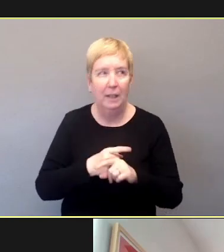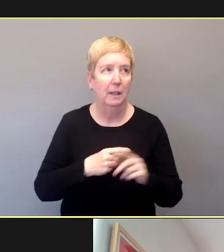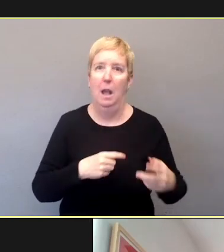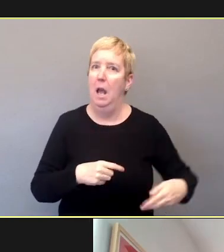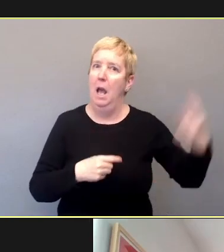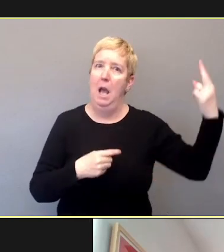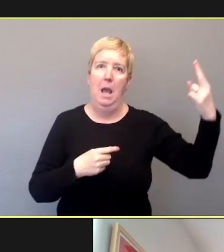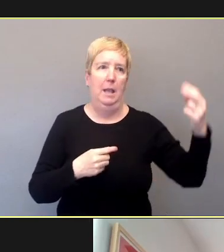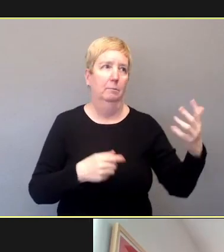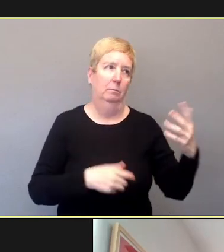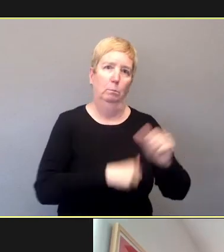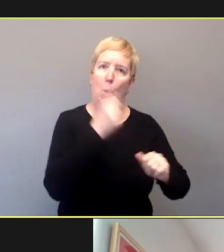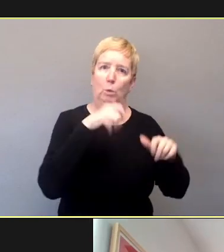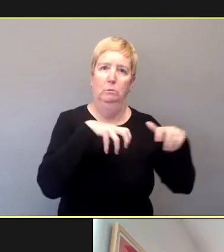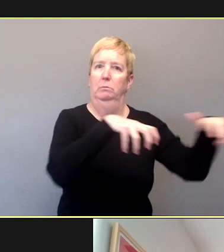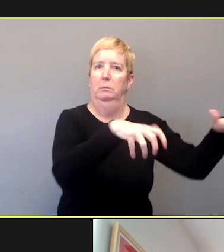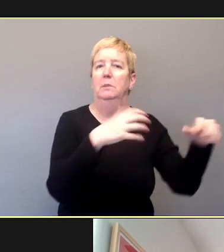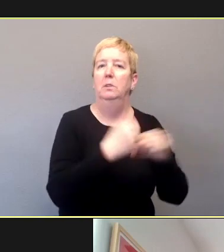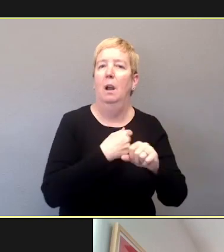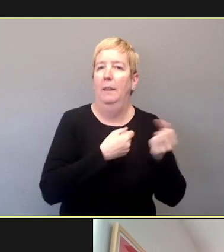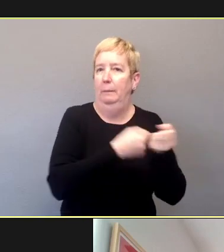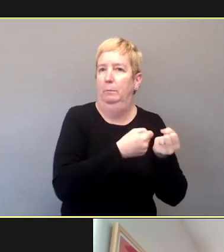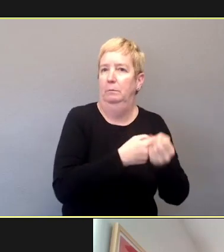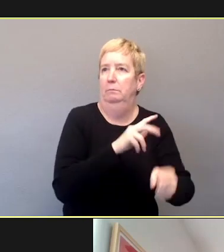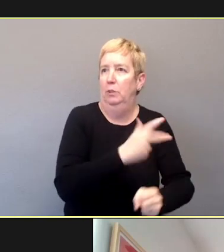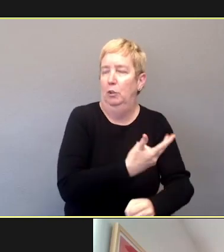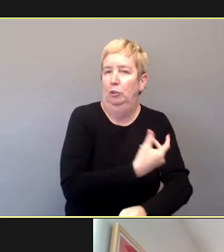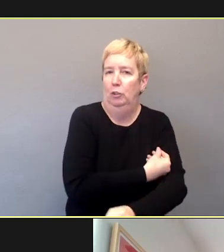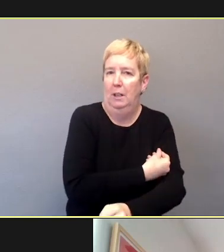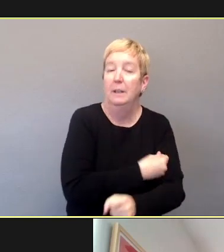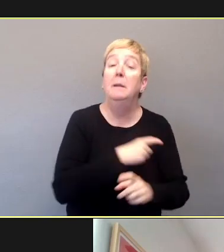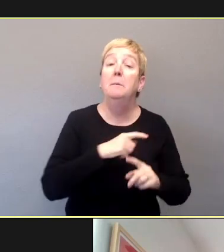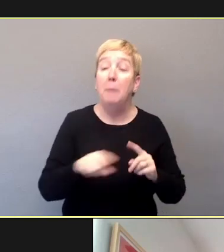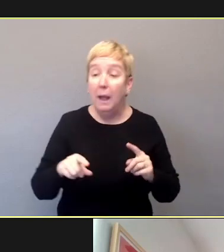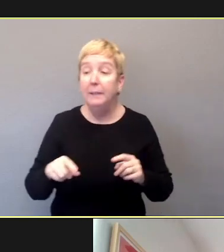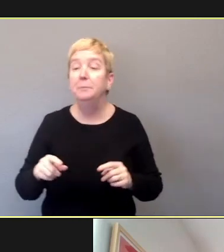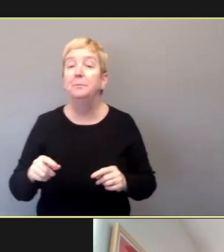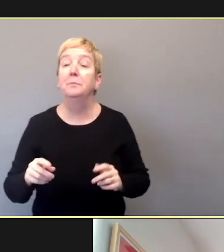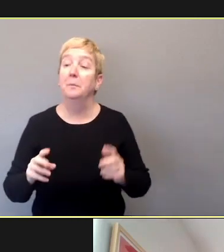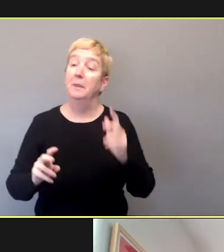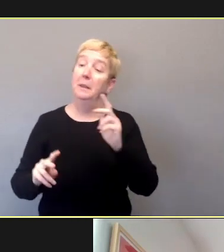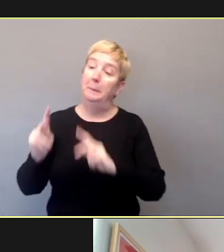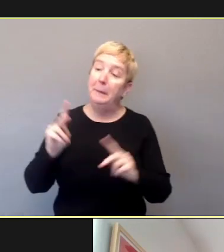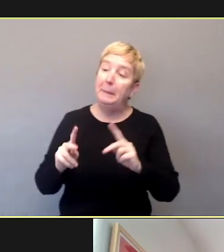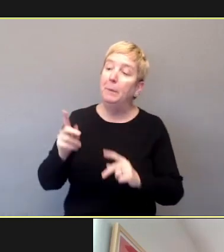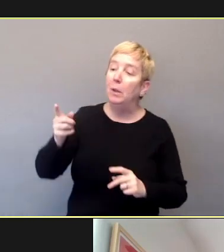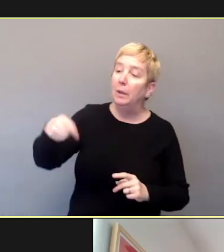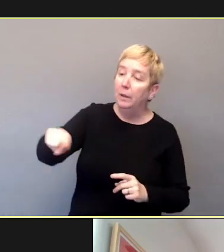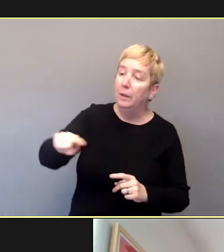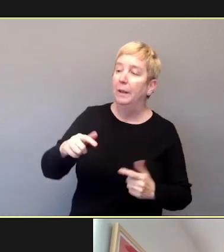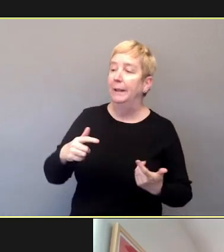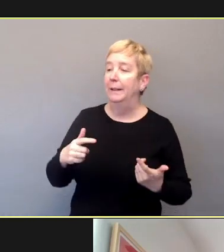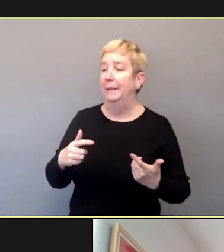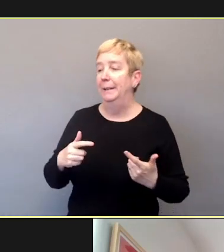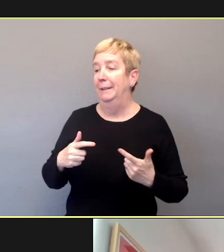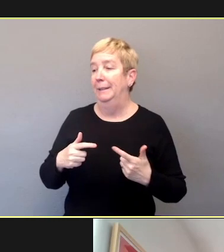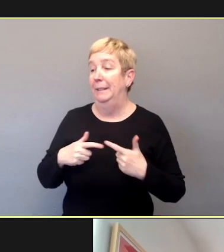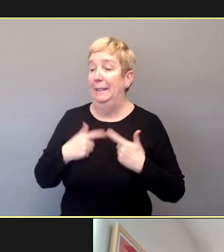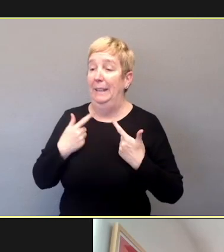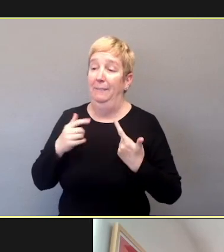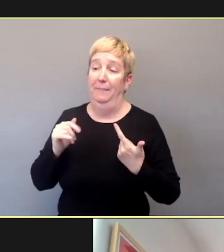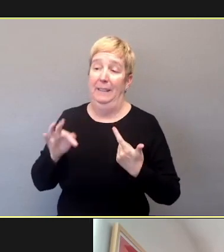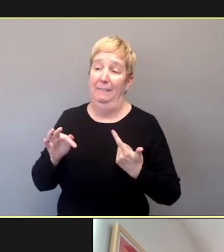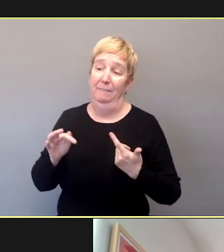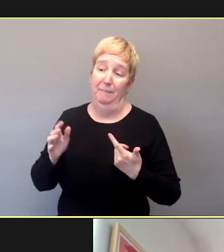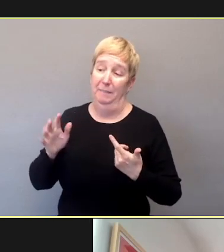as well. And so hard to say, though, for the population that live in a place where the vaccine isn't required. But that's a great